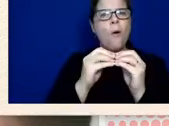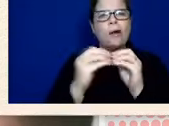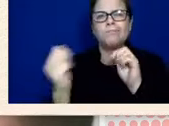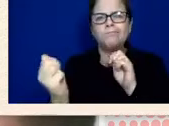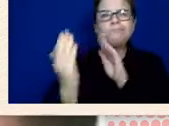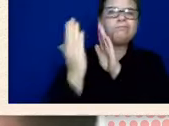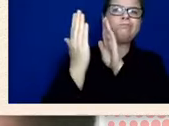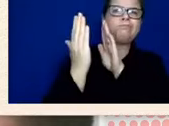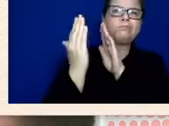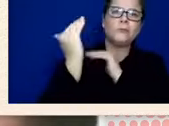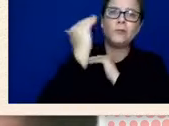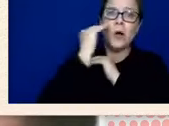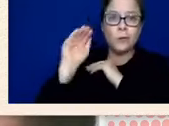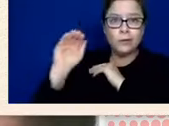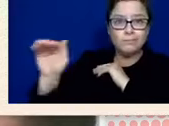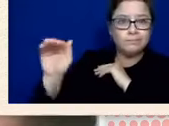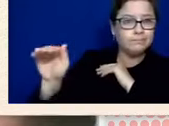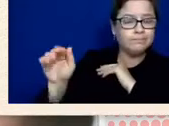that, hey,